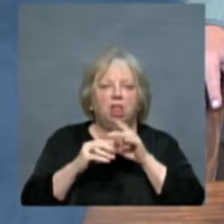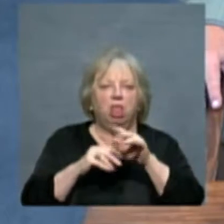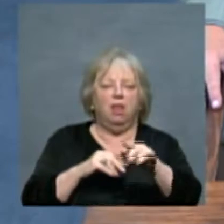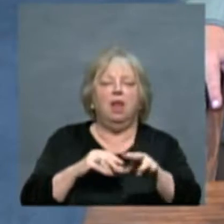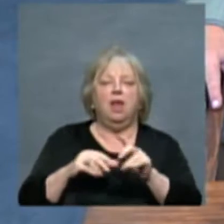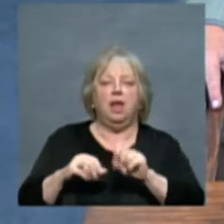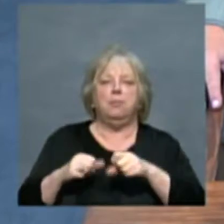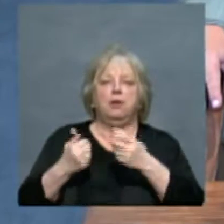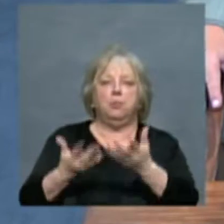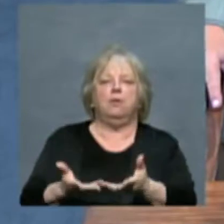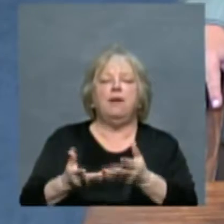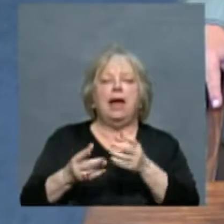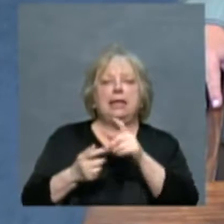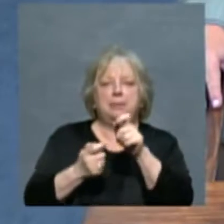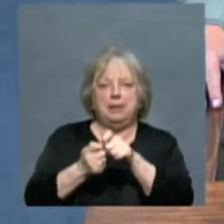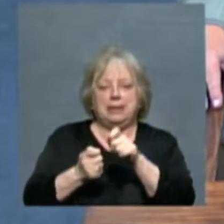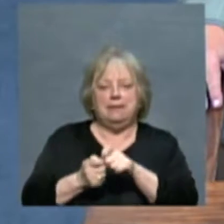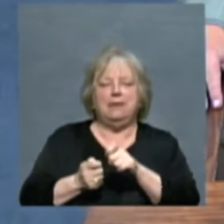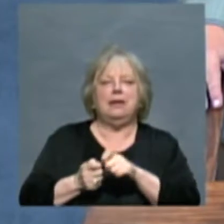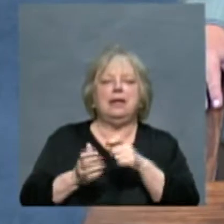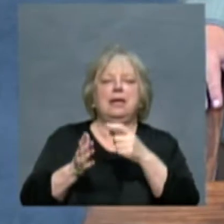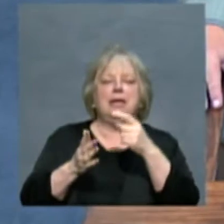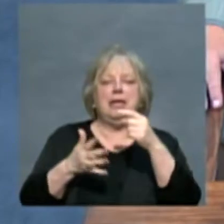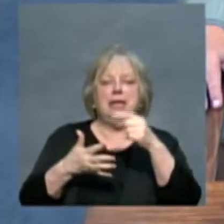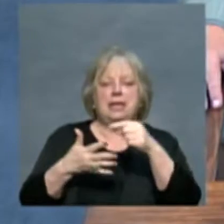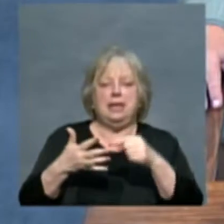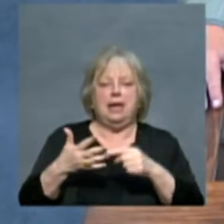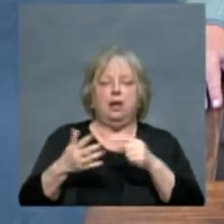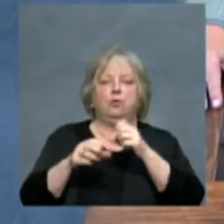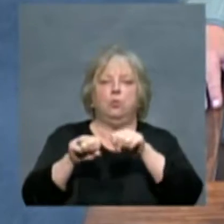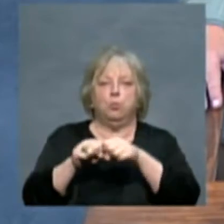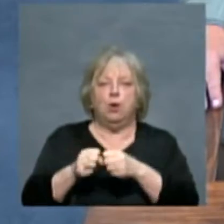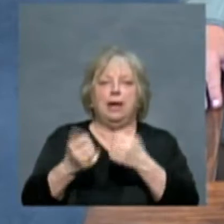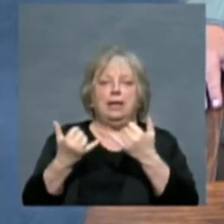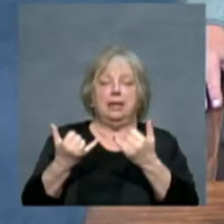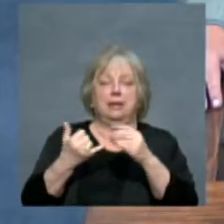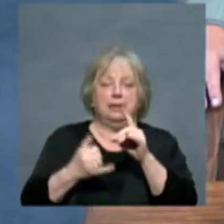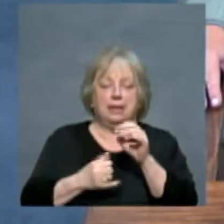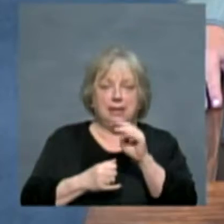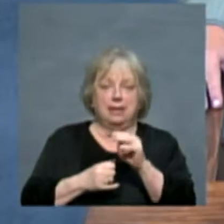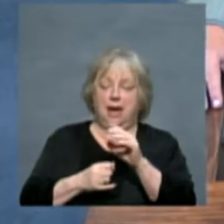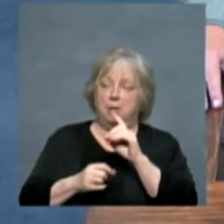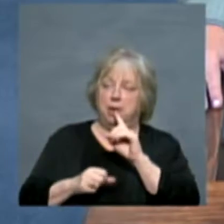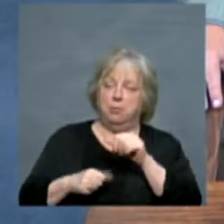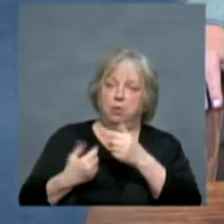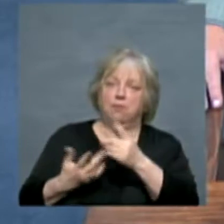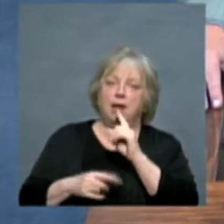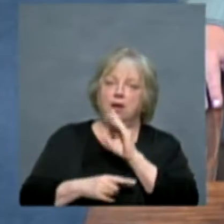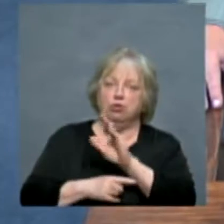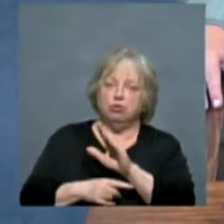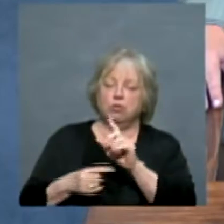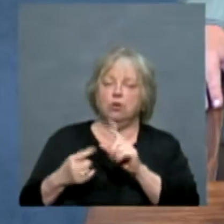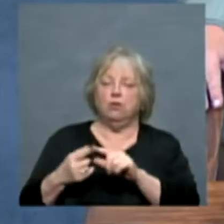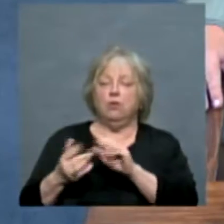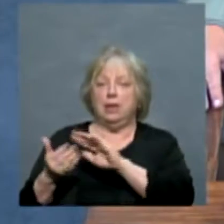details regarding its plan to break the existing dam and provide assurance to the city and the surrounding